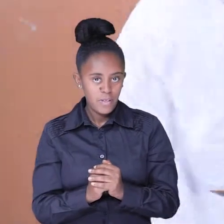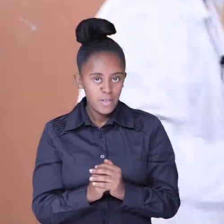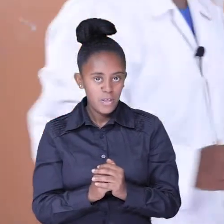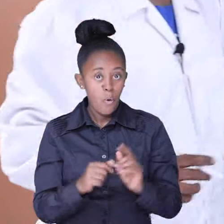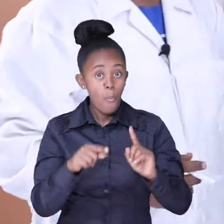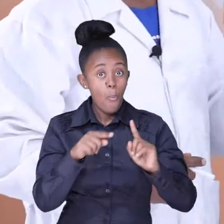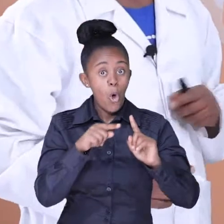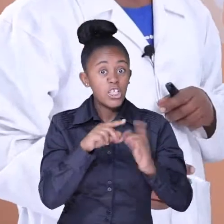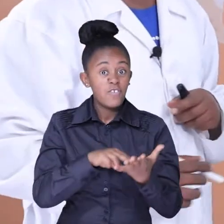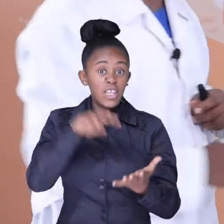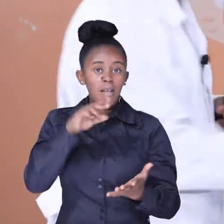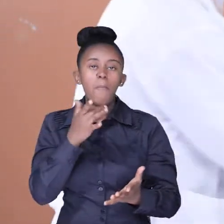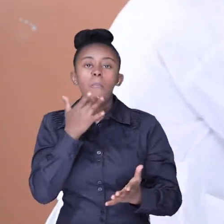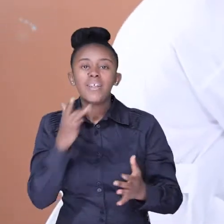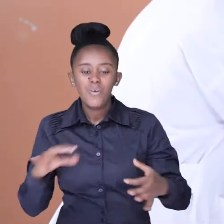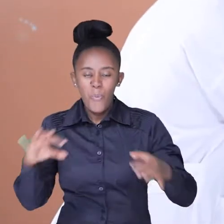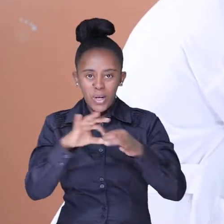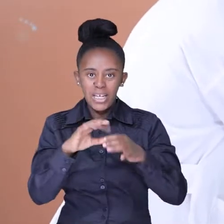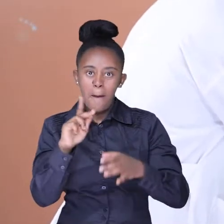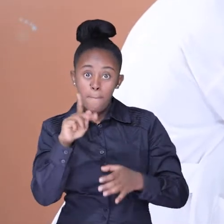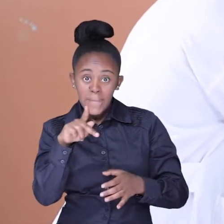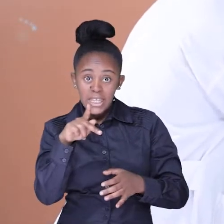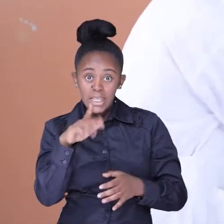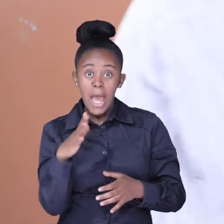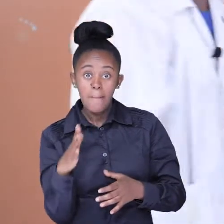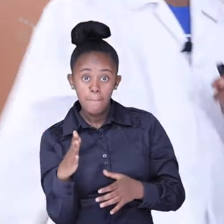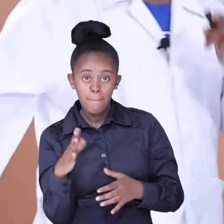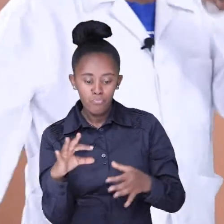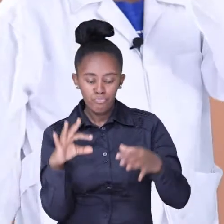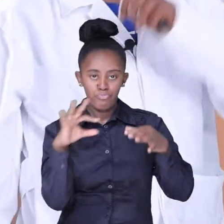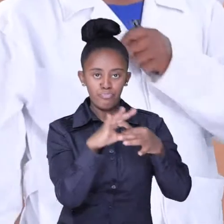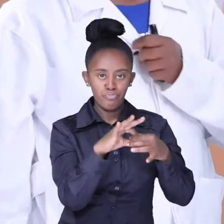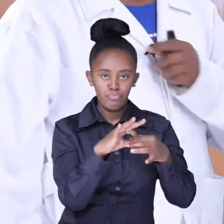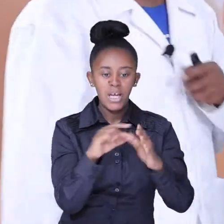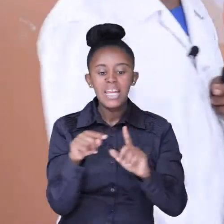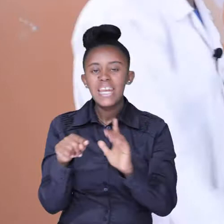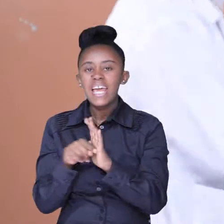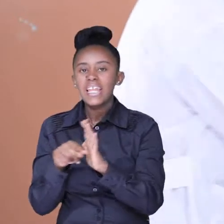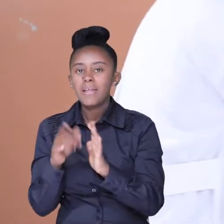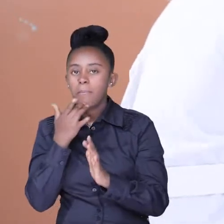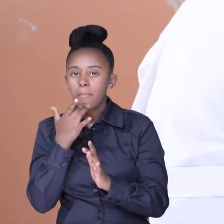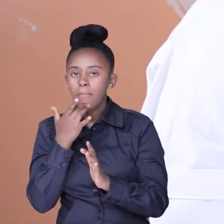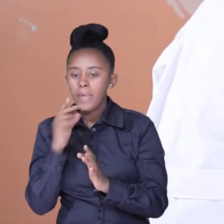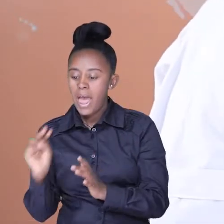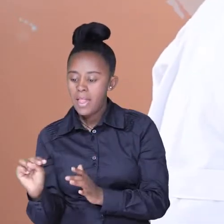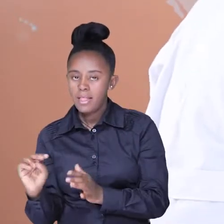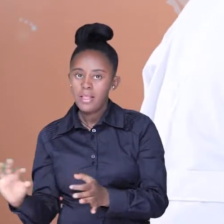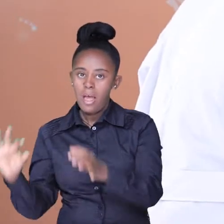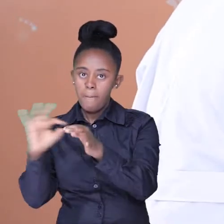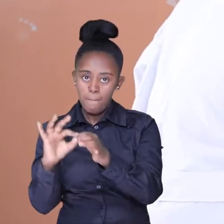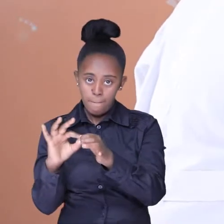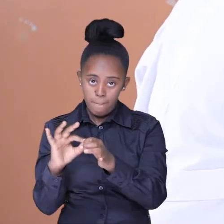positive terminal of the battery is connected to the P type and the negative terminal of the battery is connected to the N